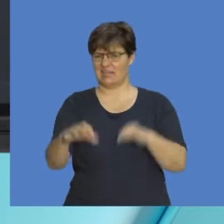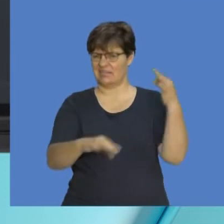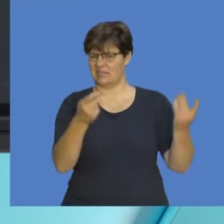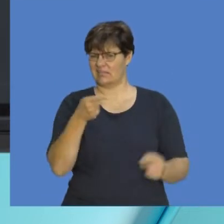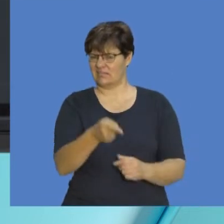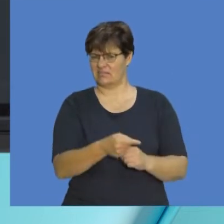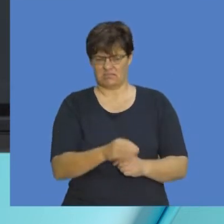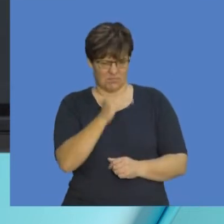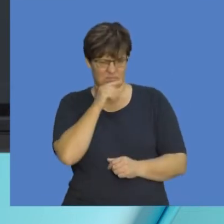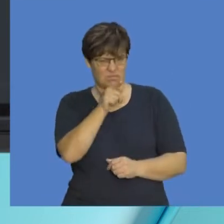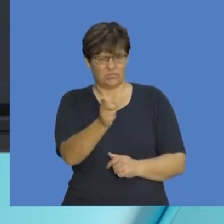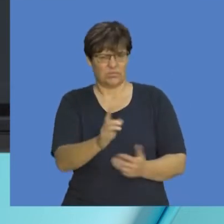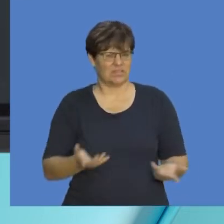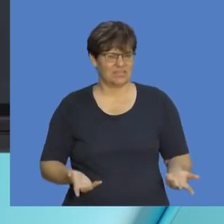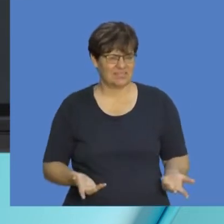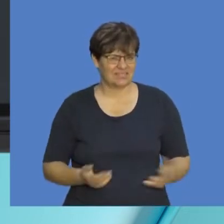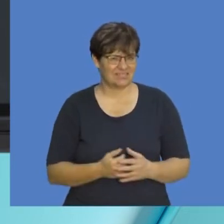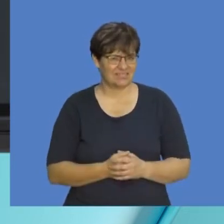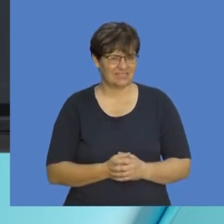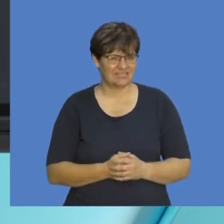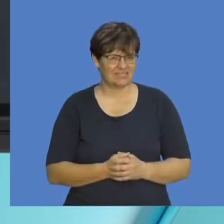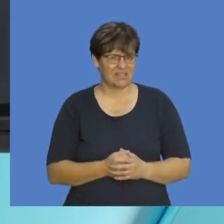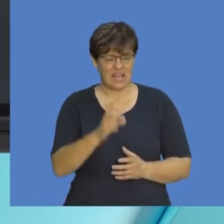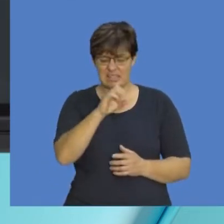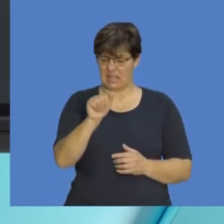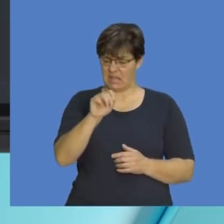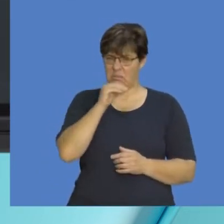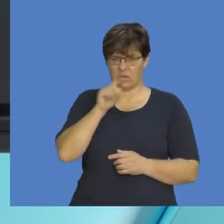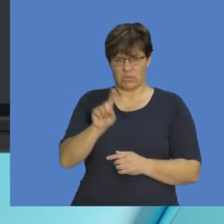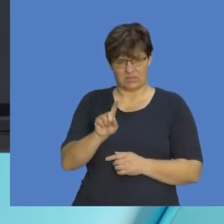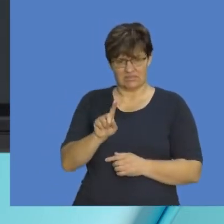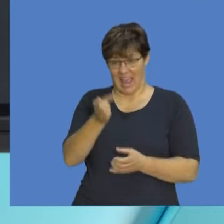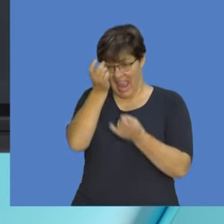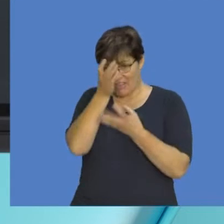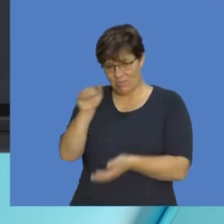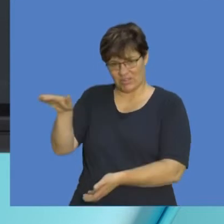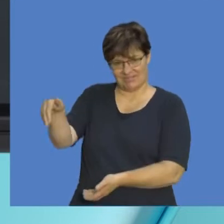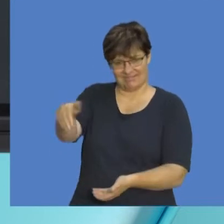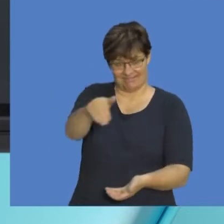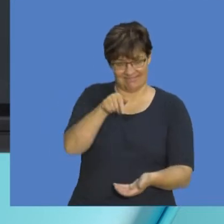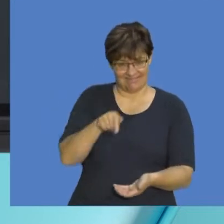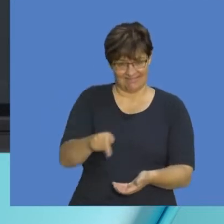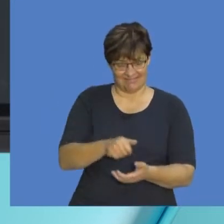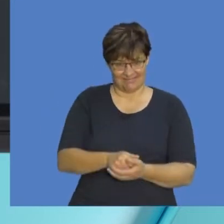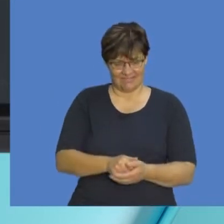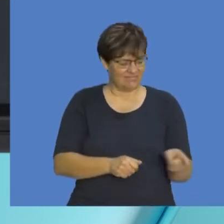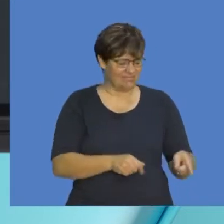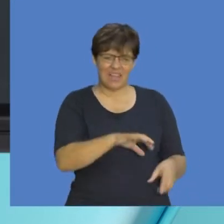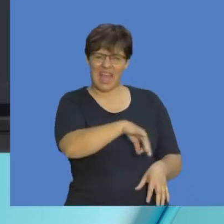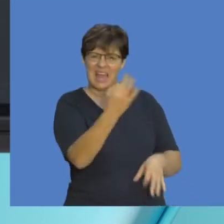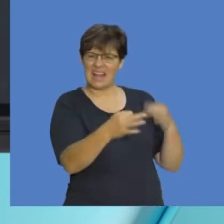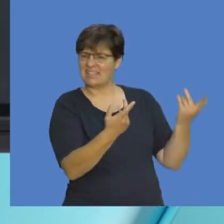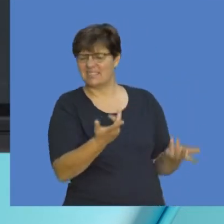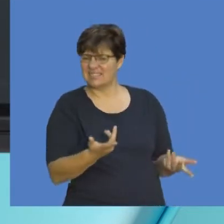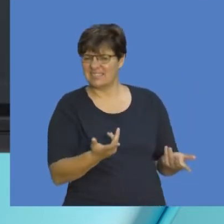mean to you? What does data mean? It's collecting information. What does analysis? What does